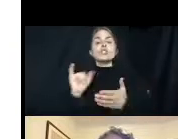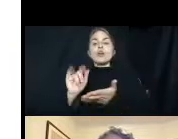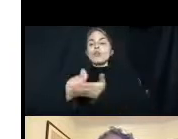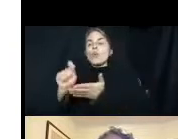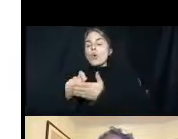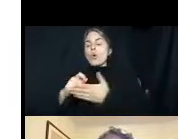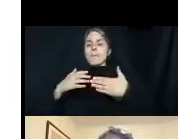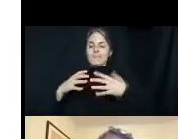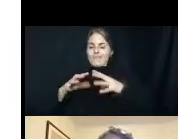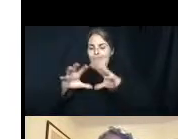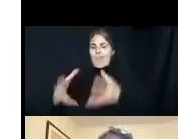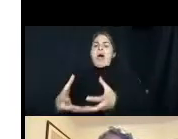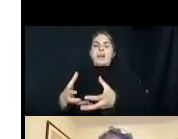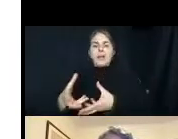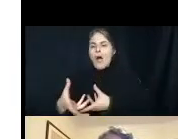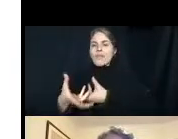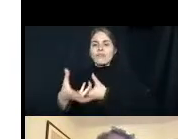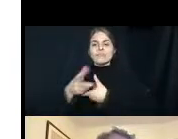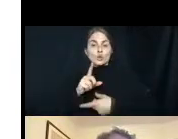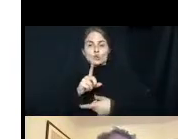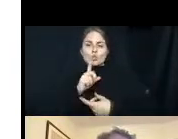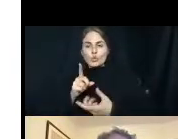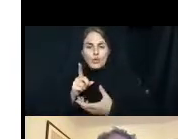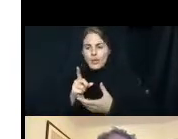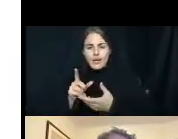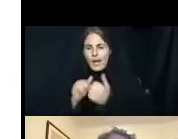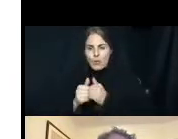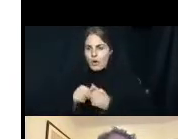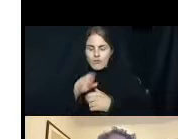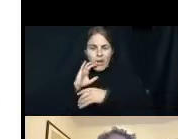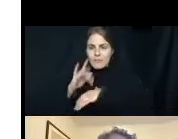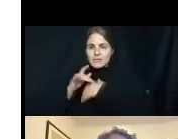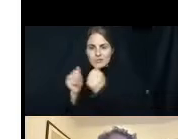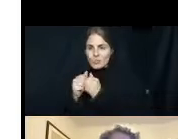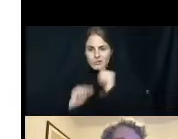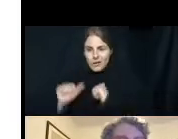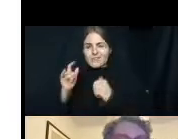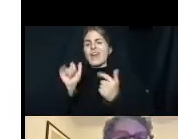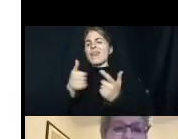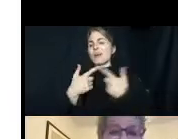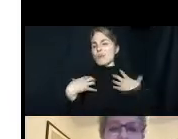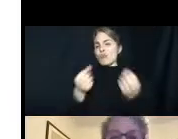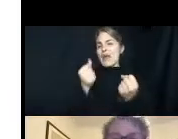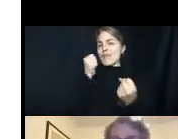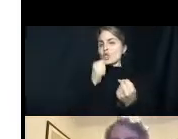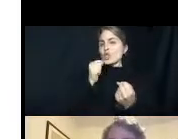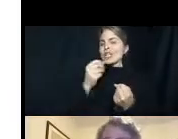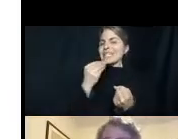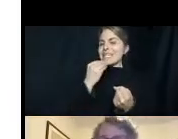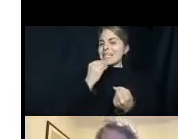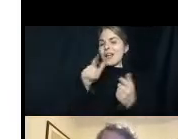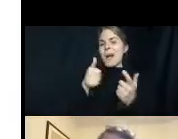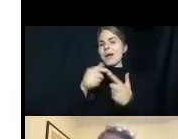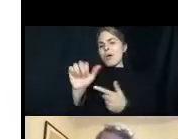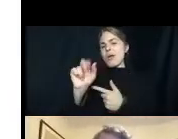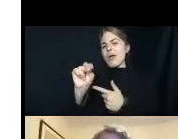Drive Our Obsession with Weight and What We Can Do About It, and Brave Girl Eating, A Family Struggle with Anorexia, which won a Books for Better Life